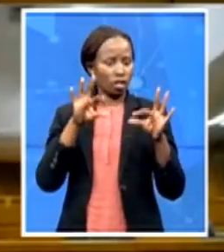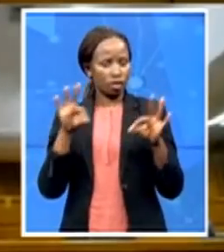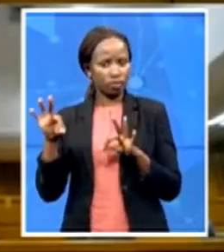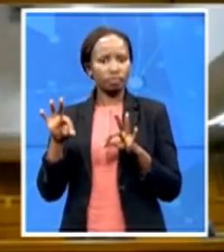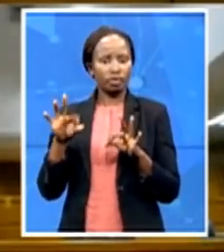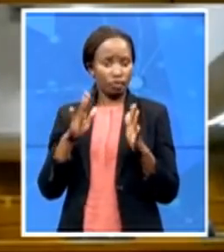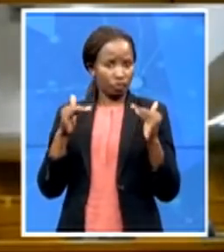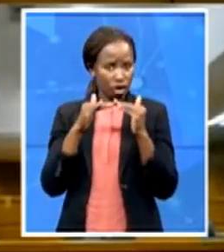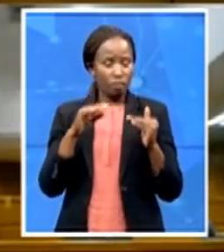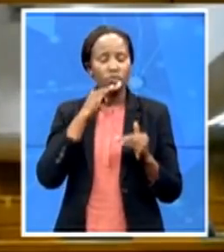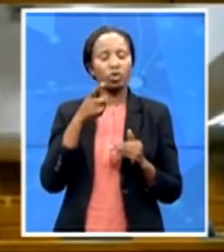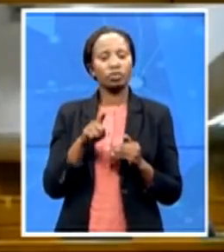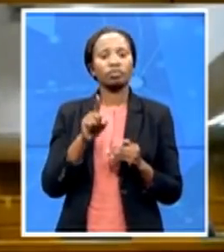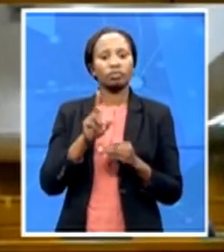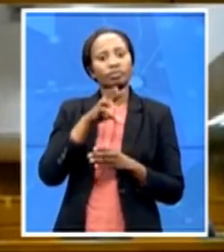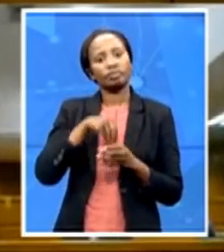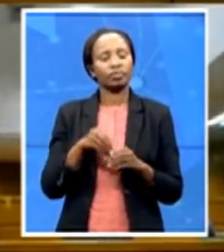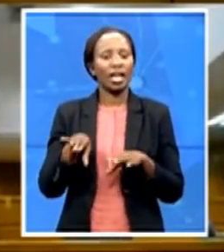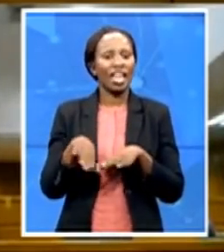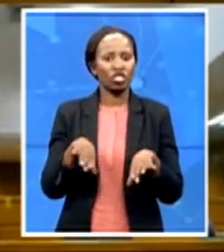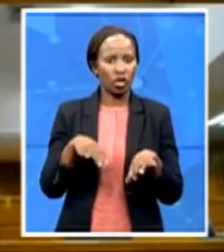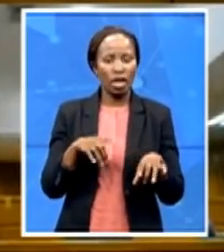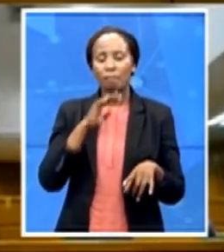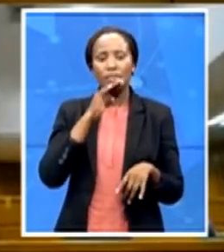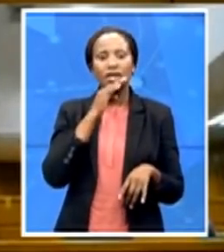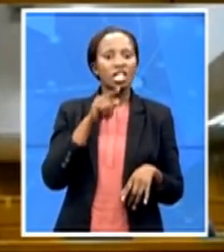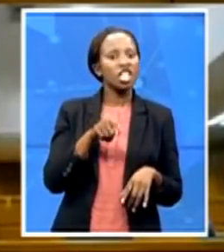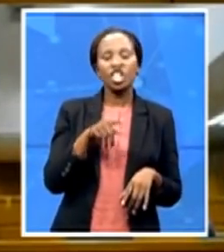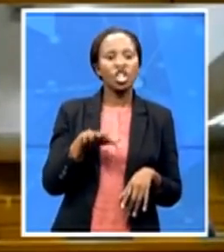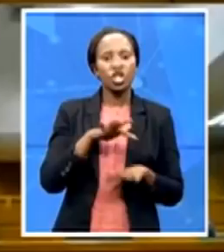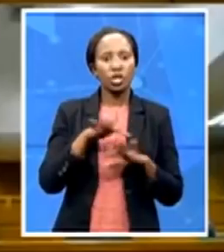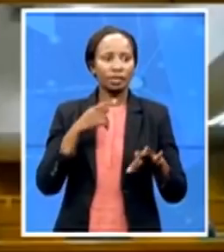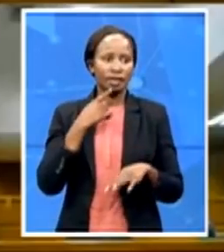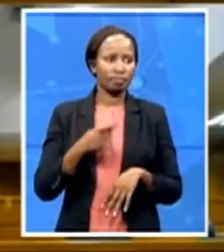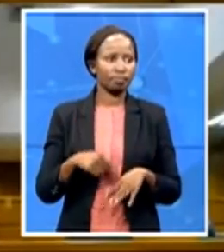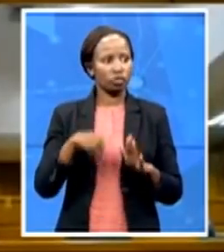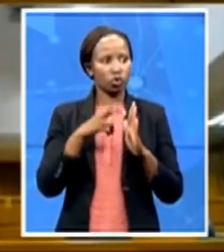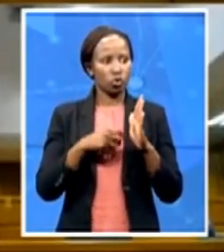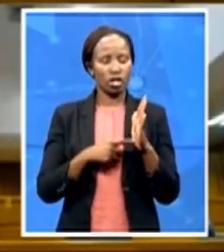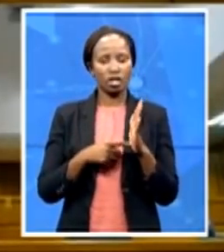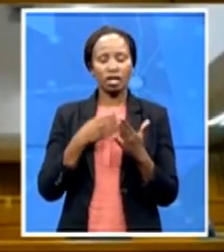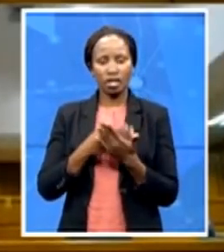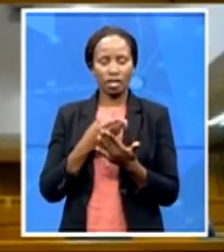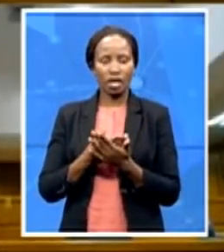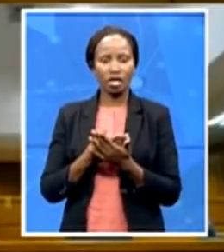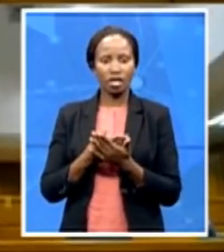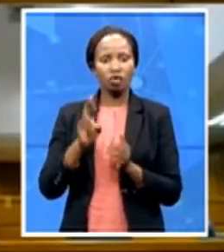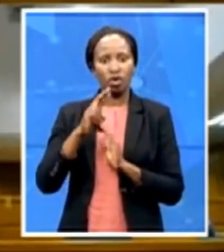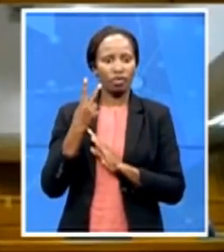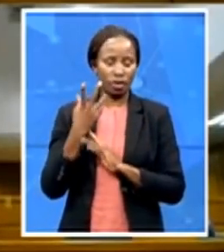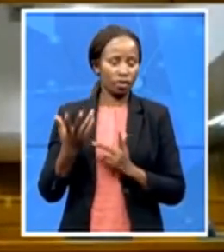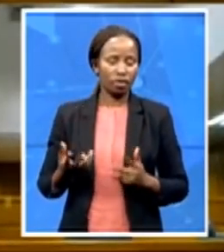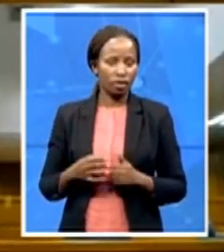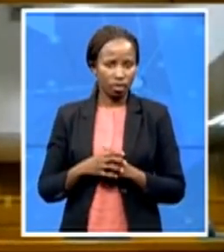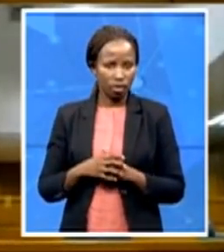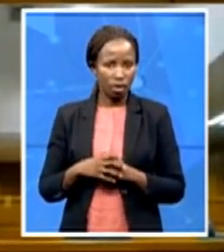not a ground on which the rules can be reviewed. But we understand the gist of this point. It's because it